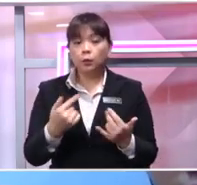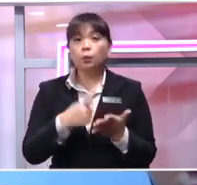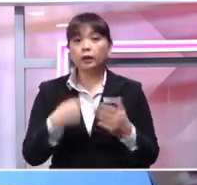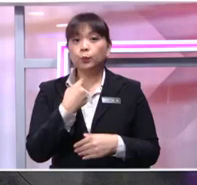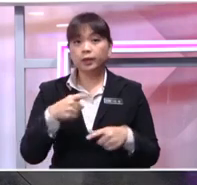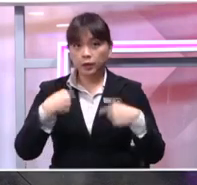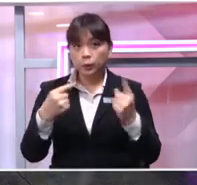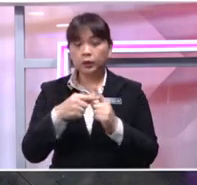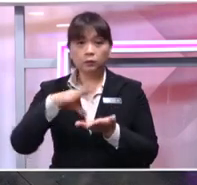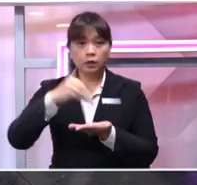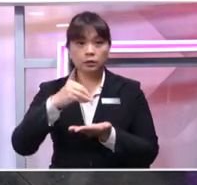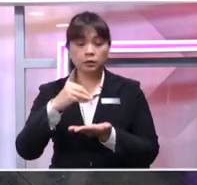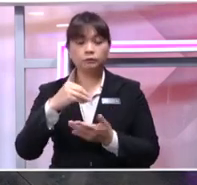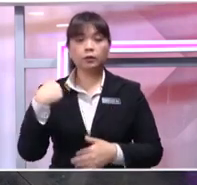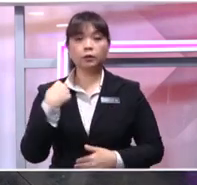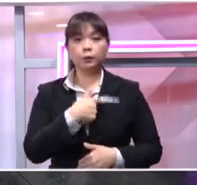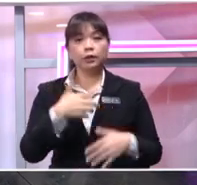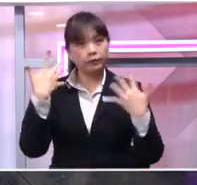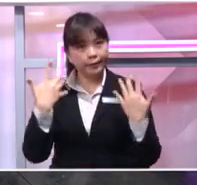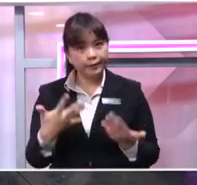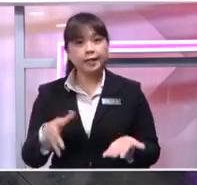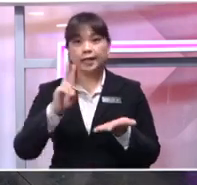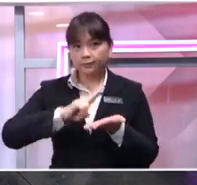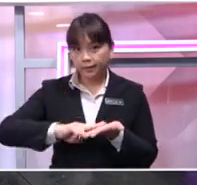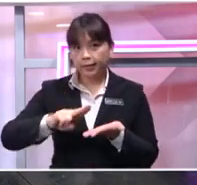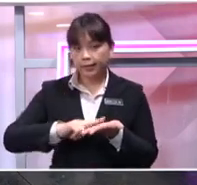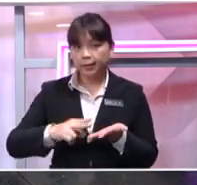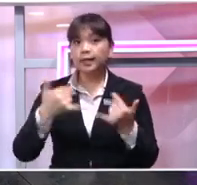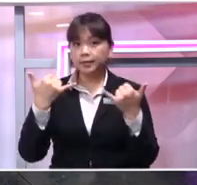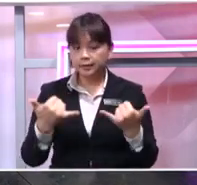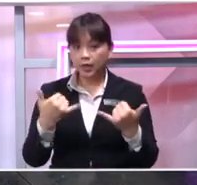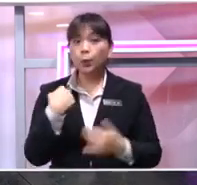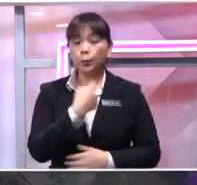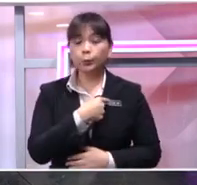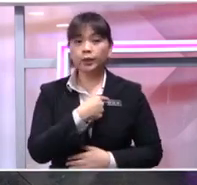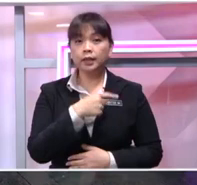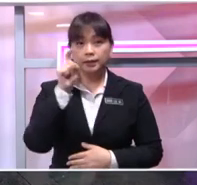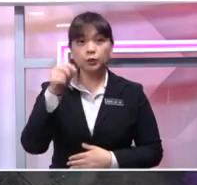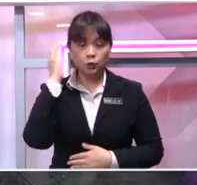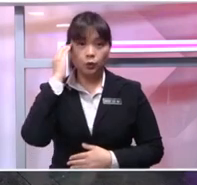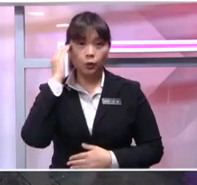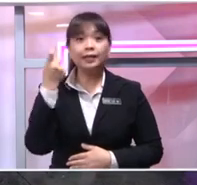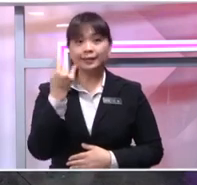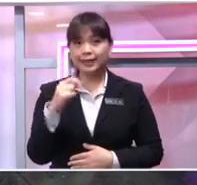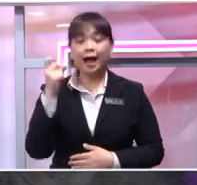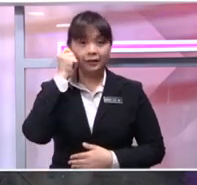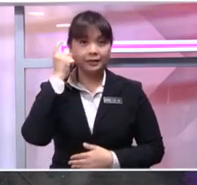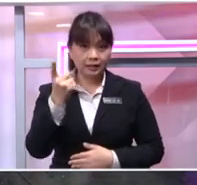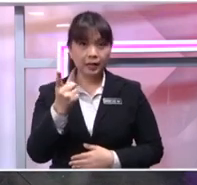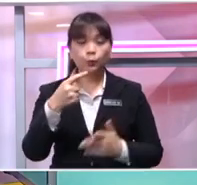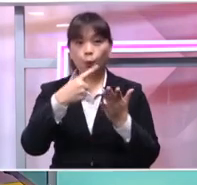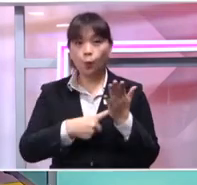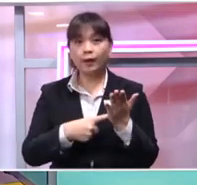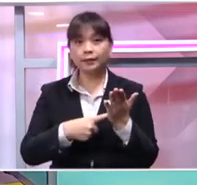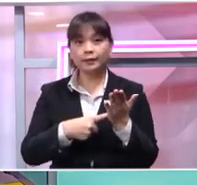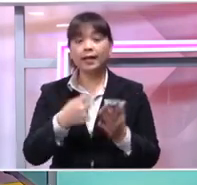learn? So we already read, so we have to know, do we understand what we read? Yes, of course, of course. Yes, so for